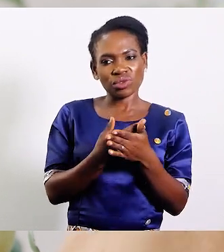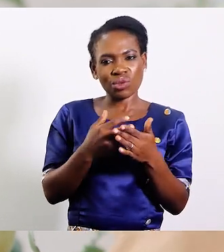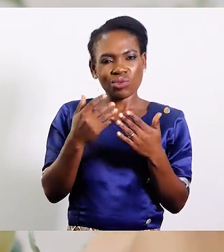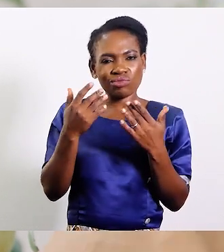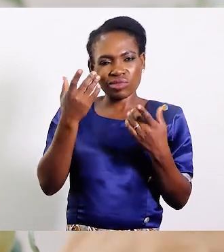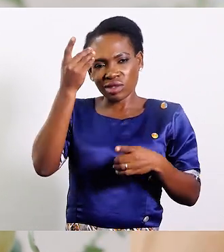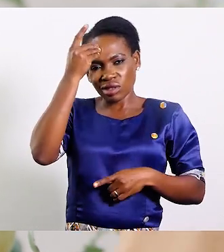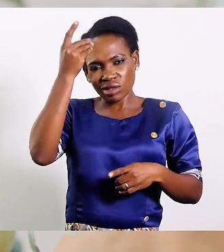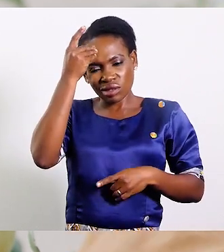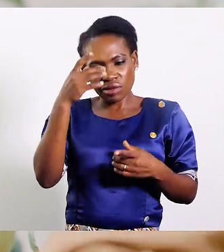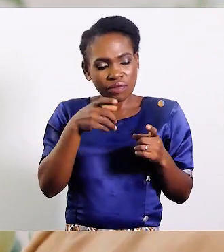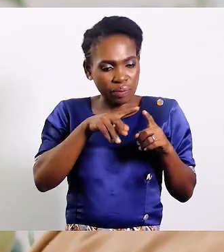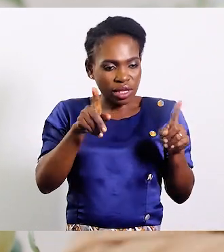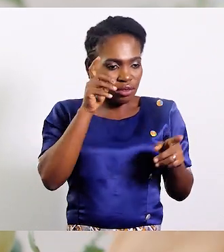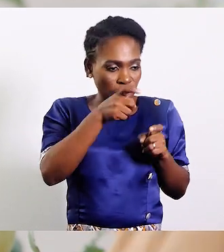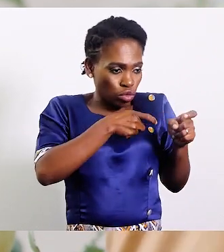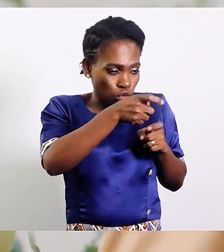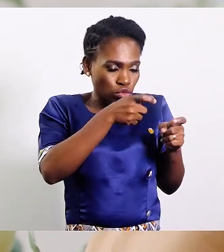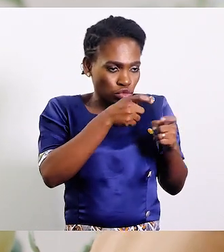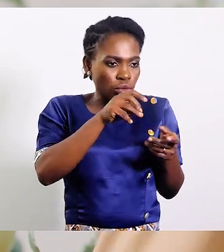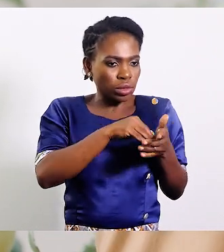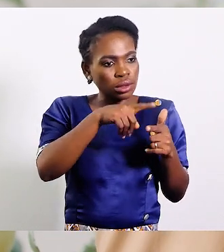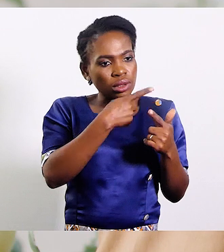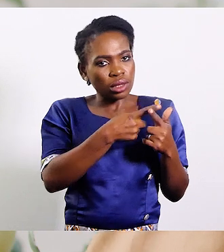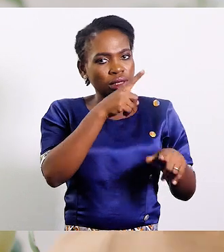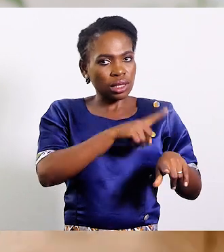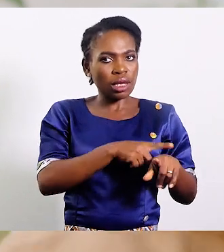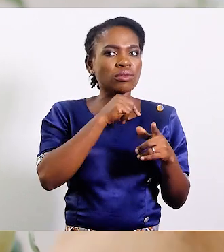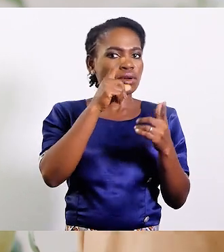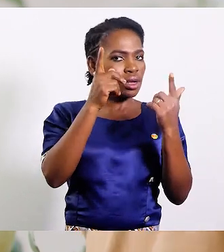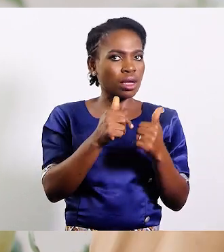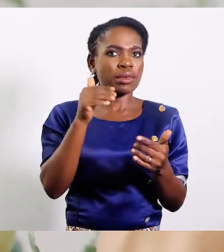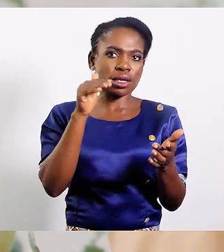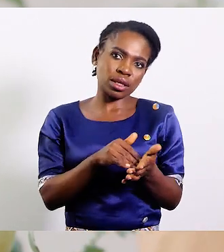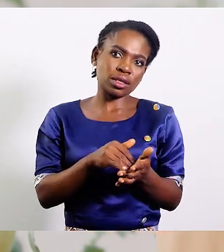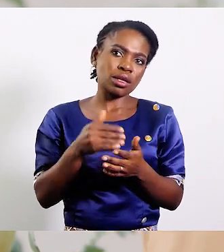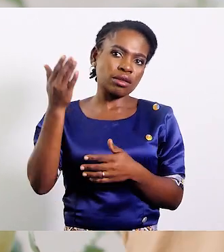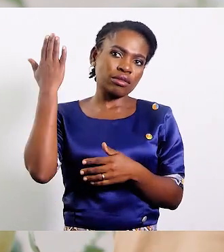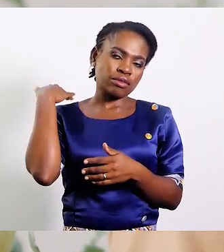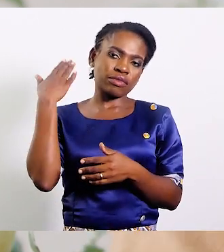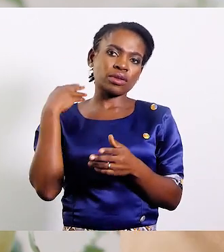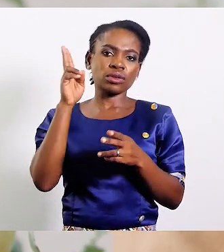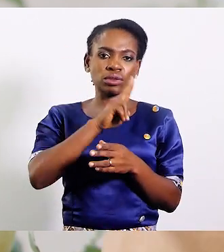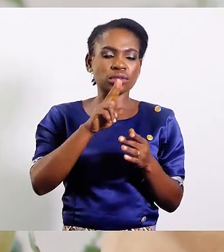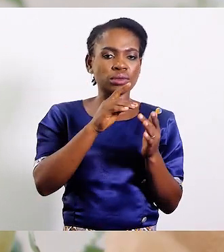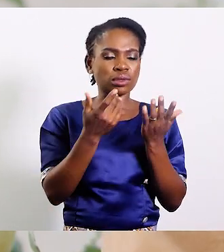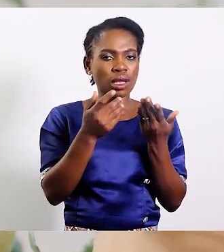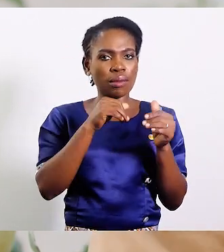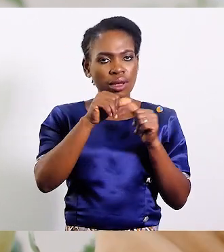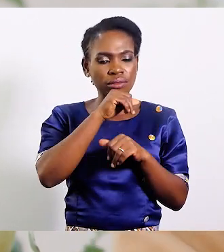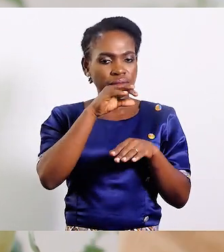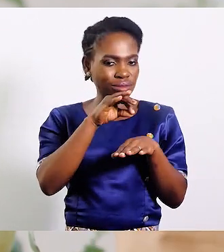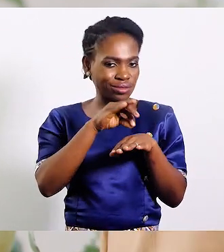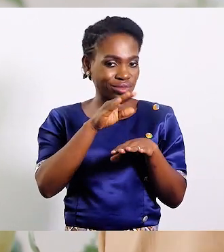keep getting new strains of certain disease. If we're able to control them, the next time, I'm sure at first you know that we're using